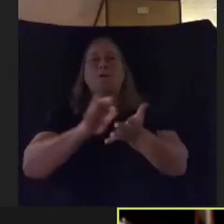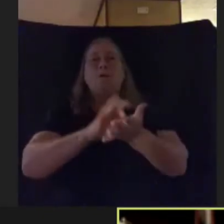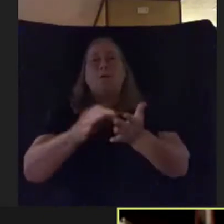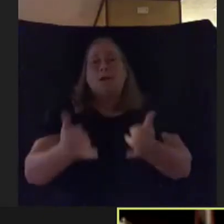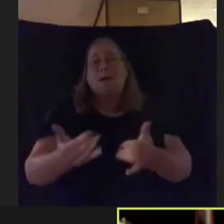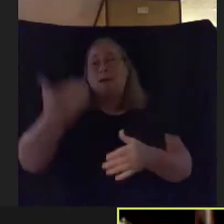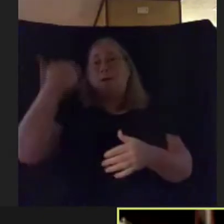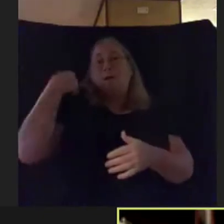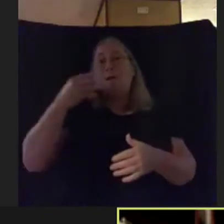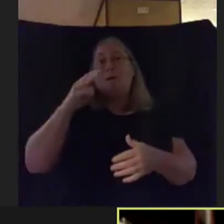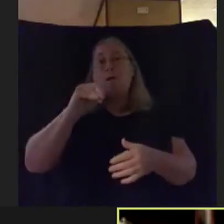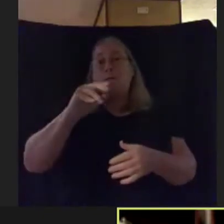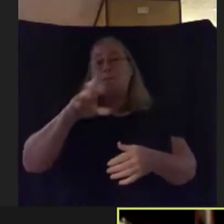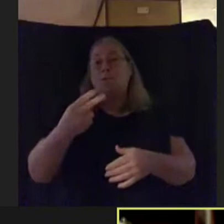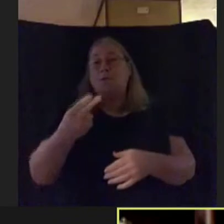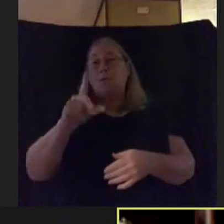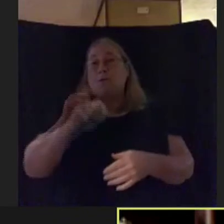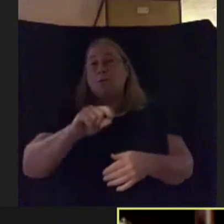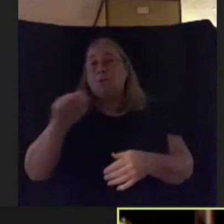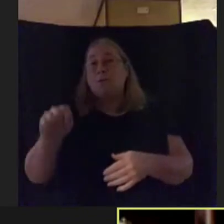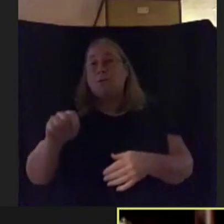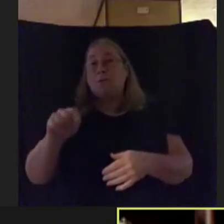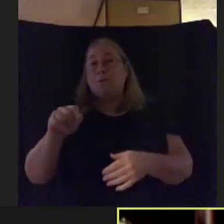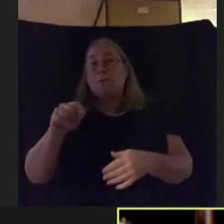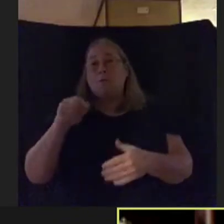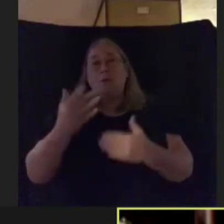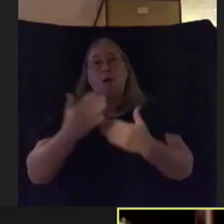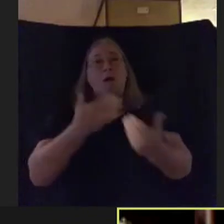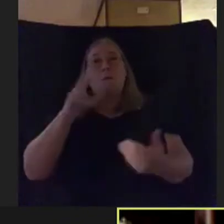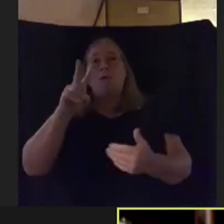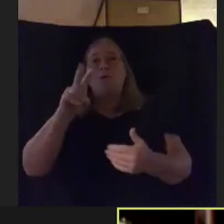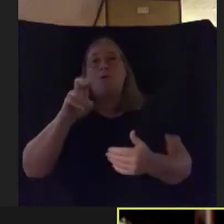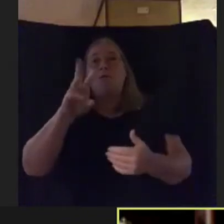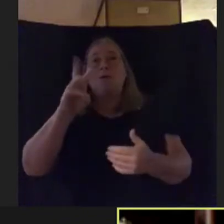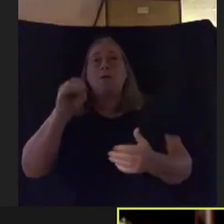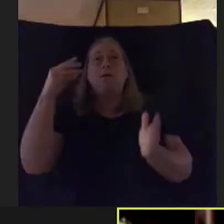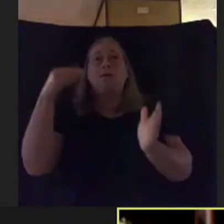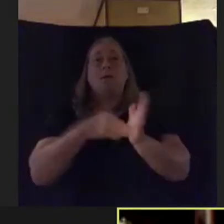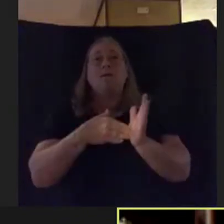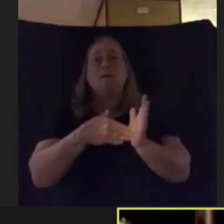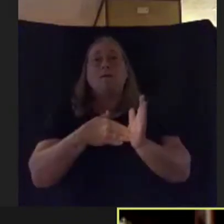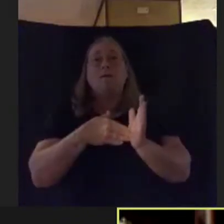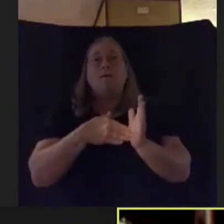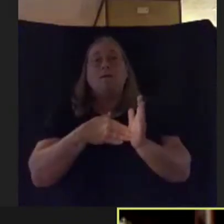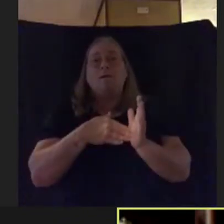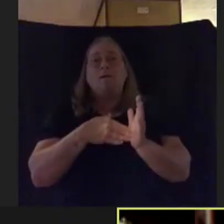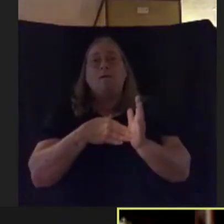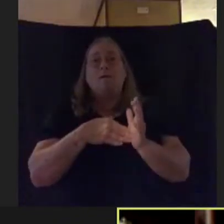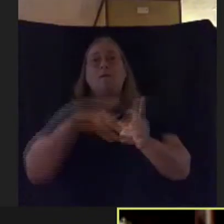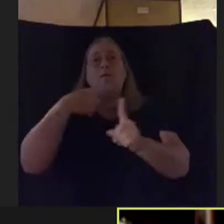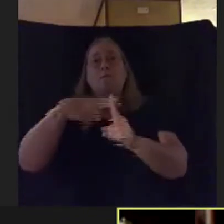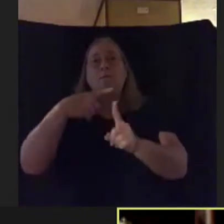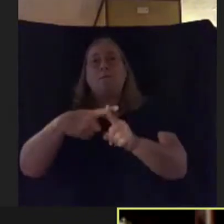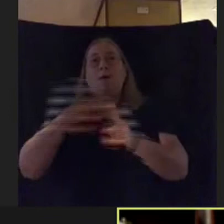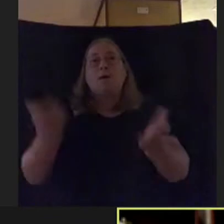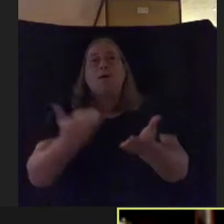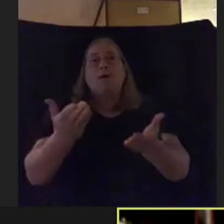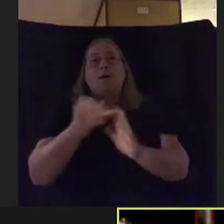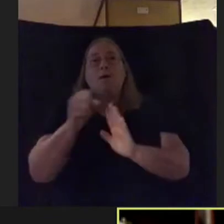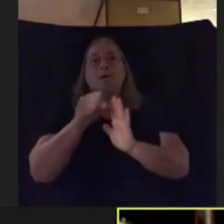of 2020, we've had almost 260,000 reported cases in the state.